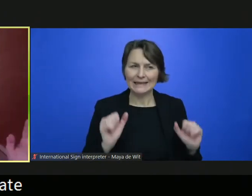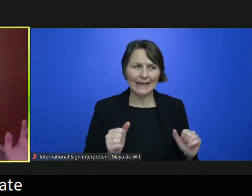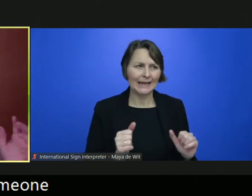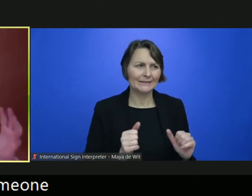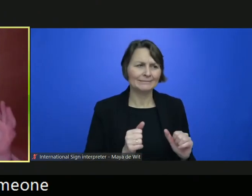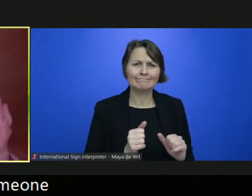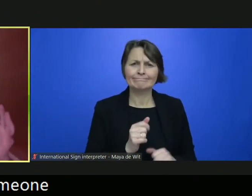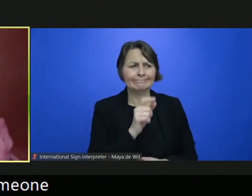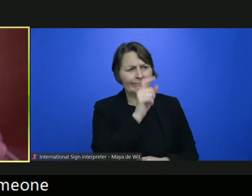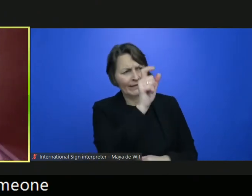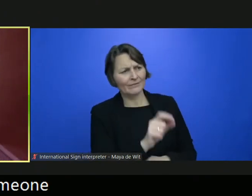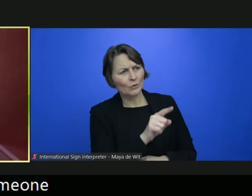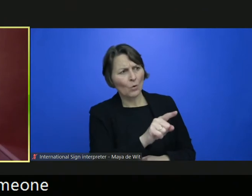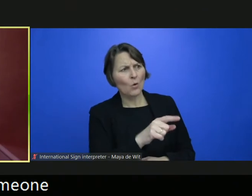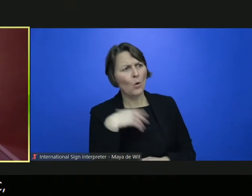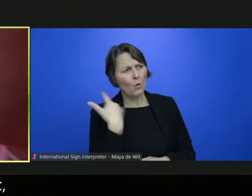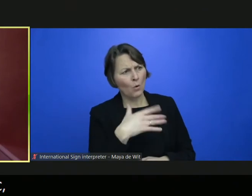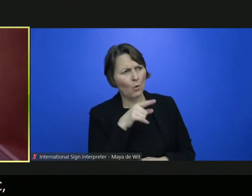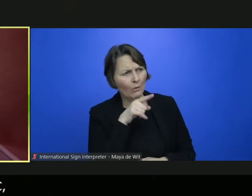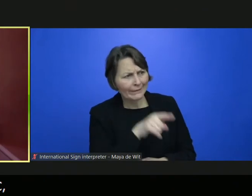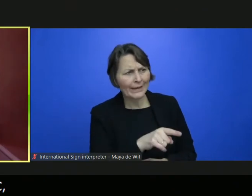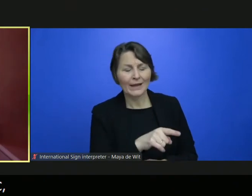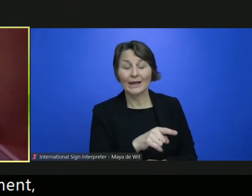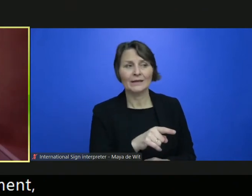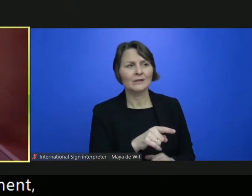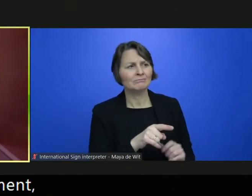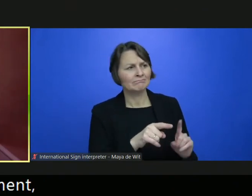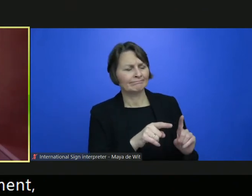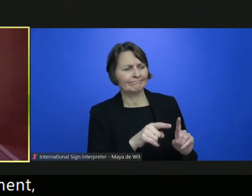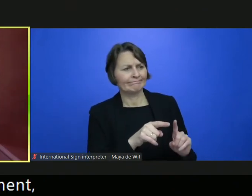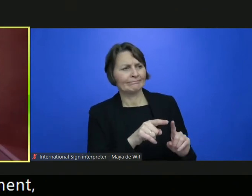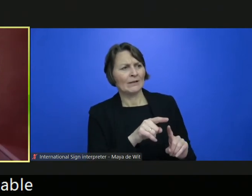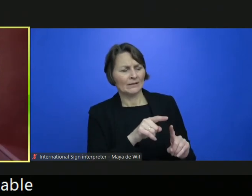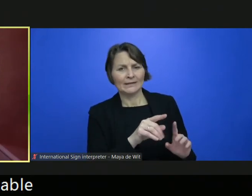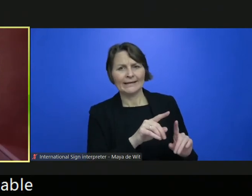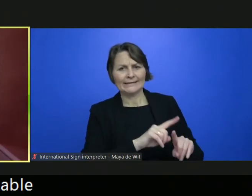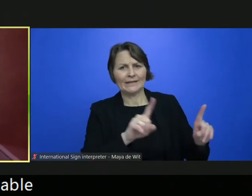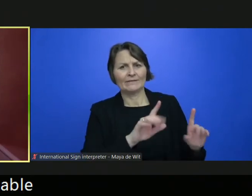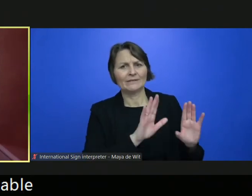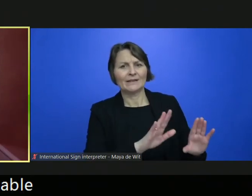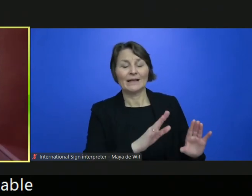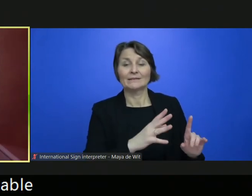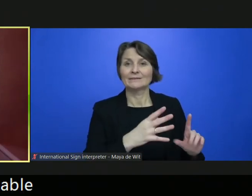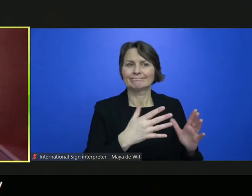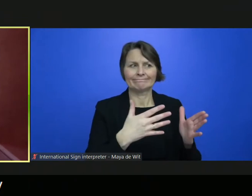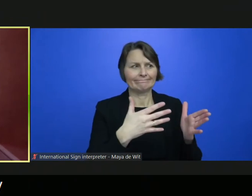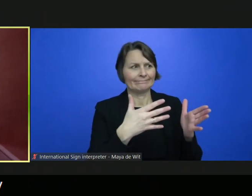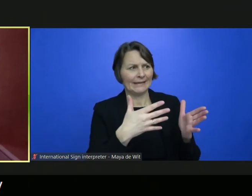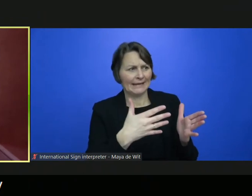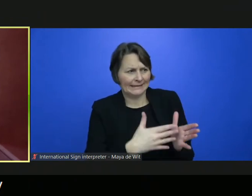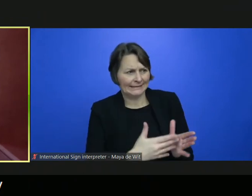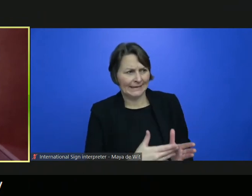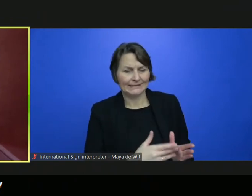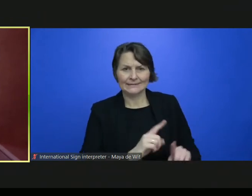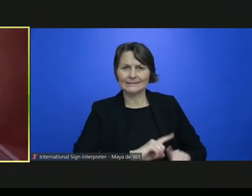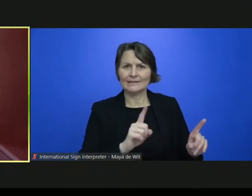users to actually be assessed fairly and accurately are more